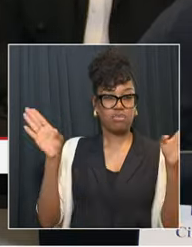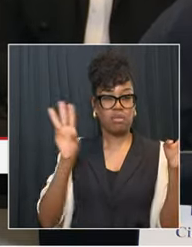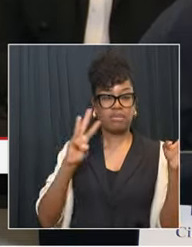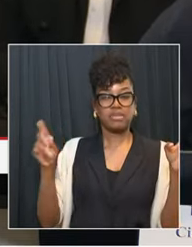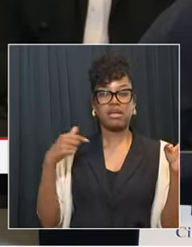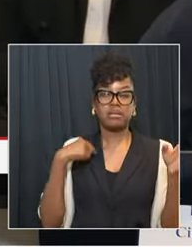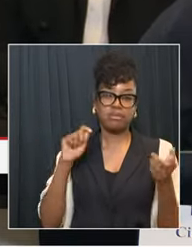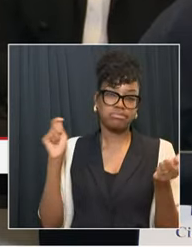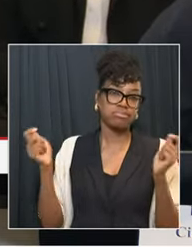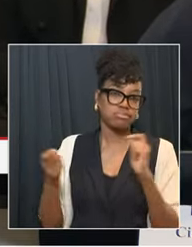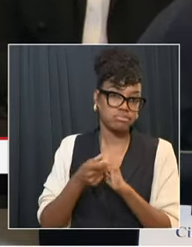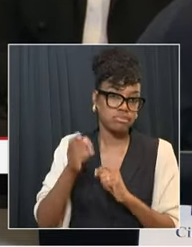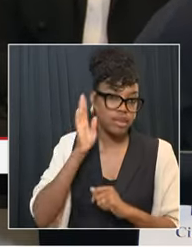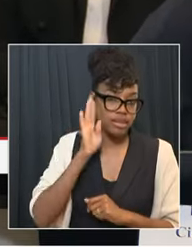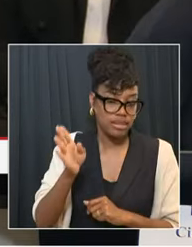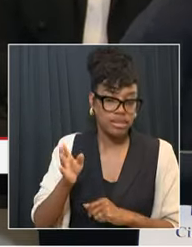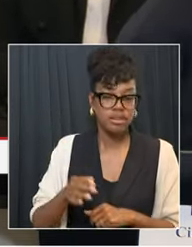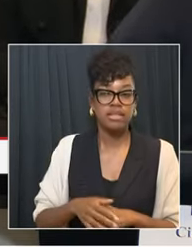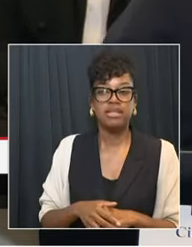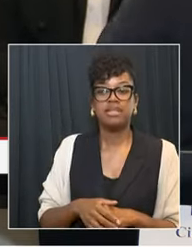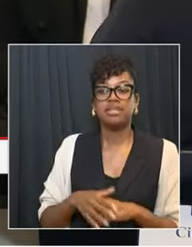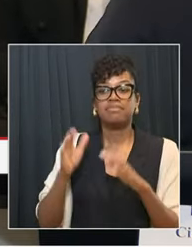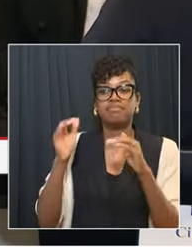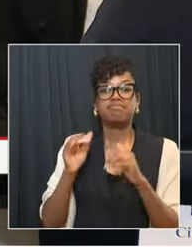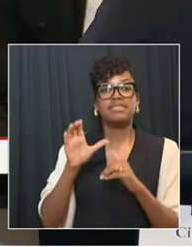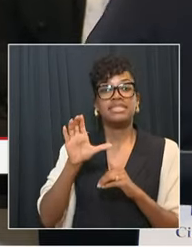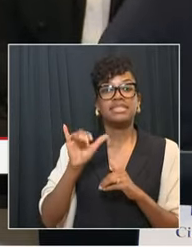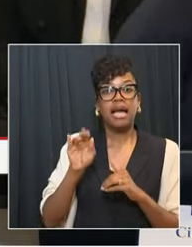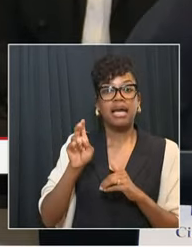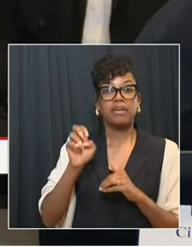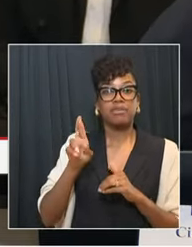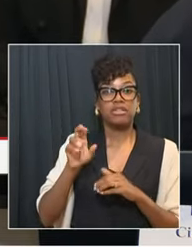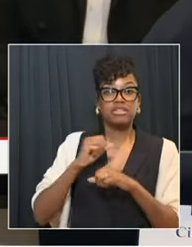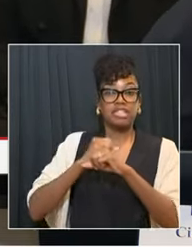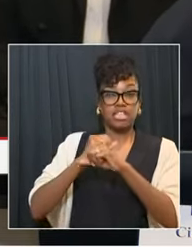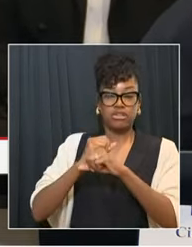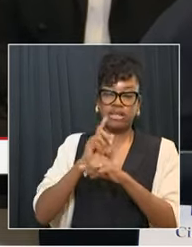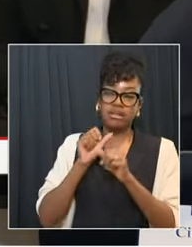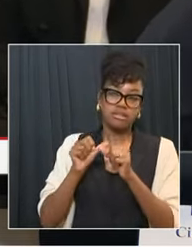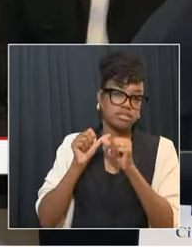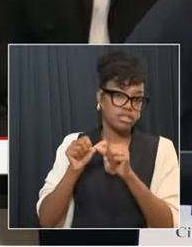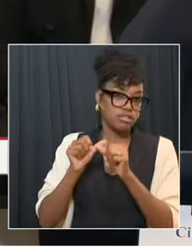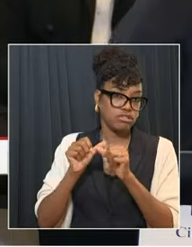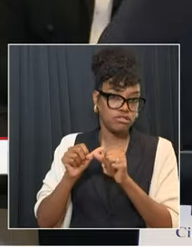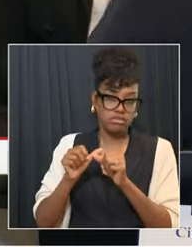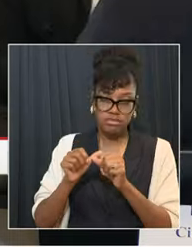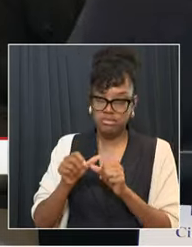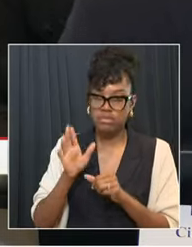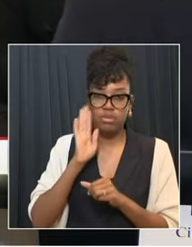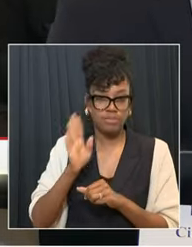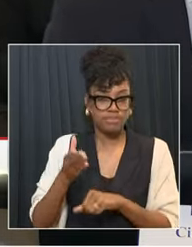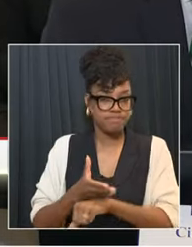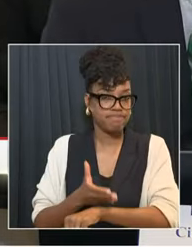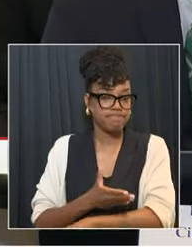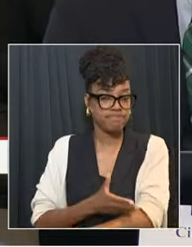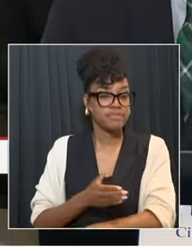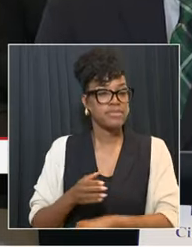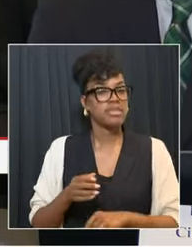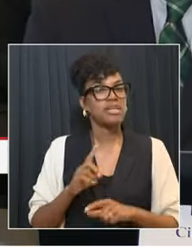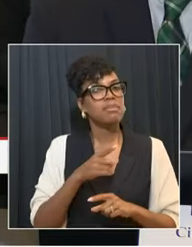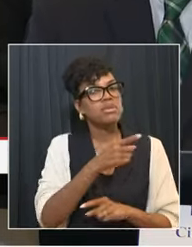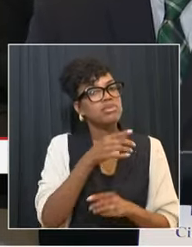maintain a good cybersecurity posture. I did just want to touch very quickly on your question about